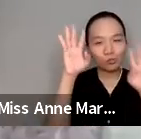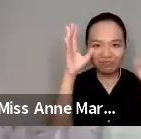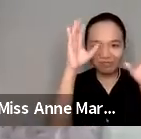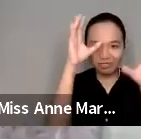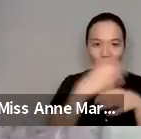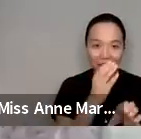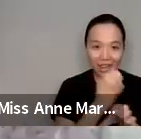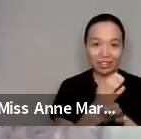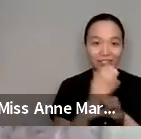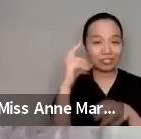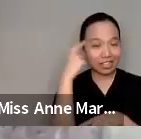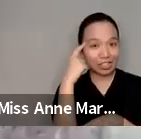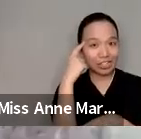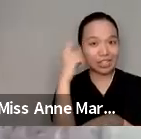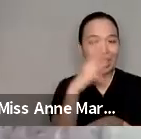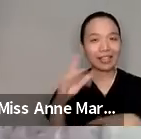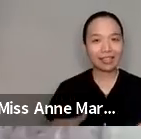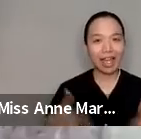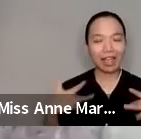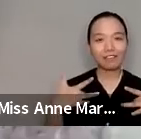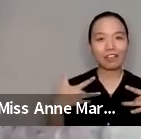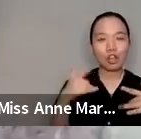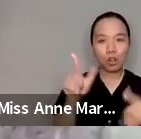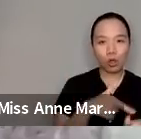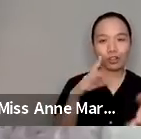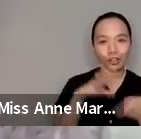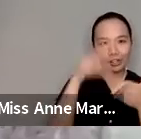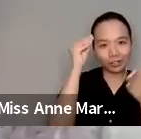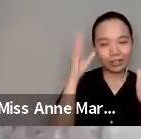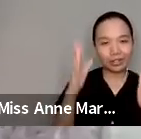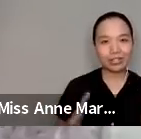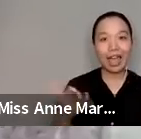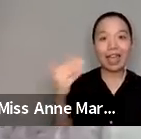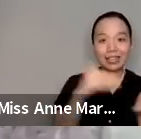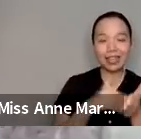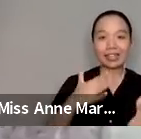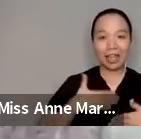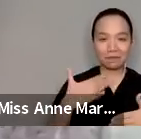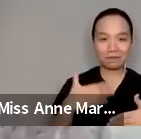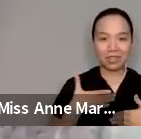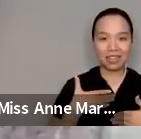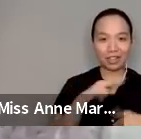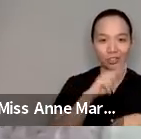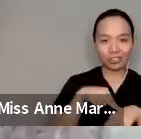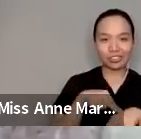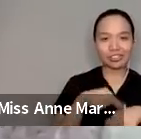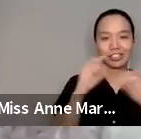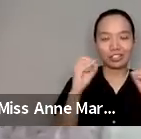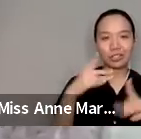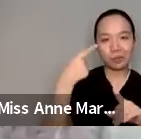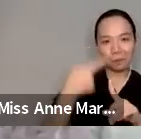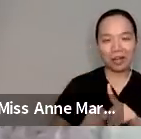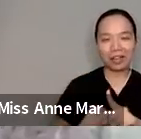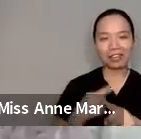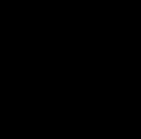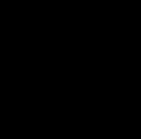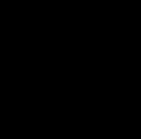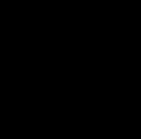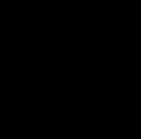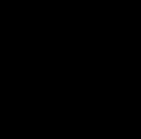and lifelong learners. Once again, happy National Teachers Month and World Teachers Day to